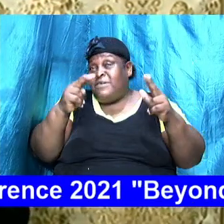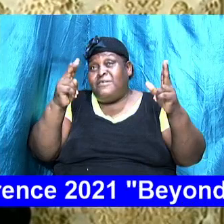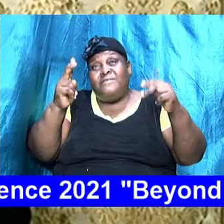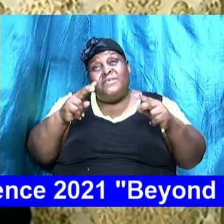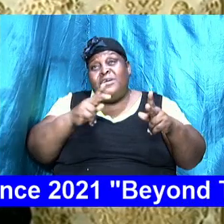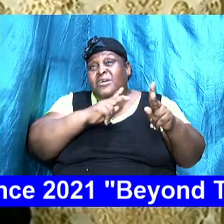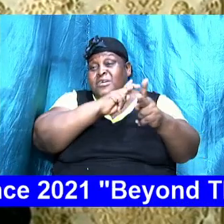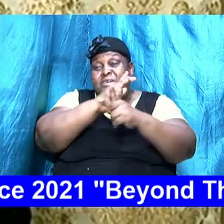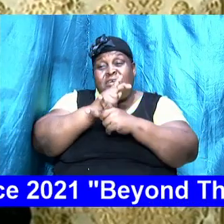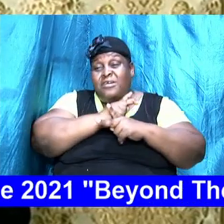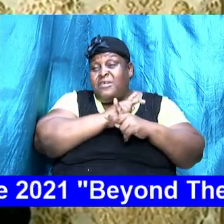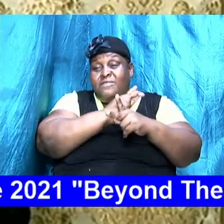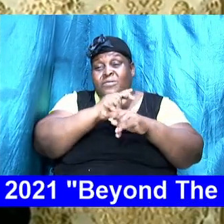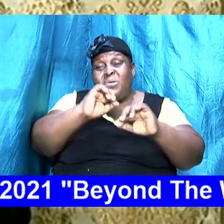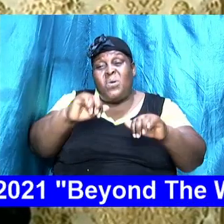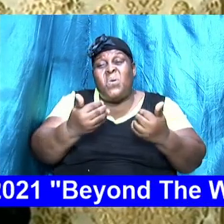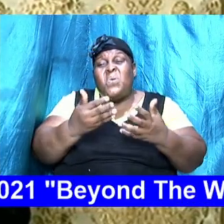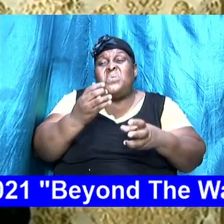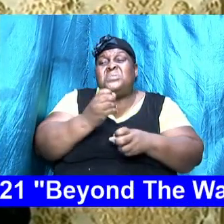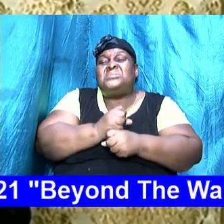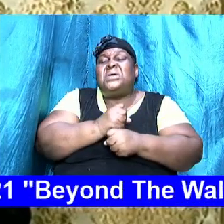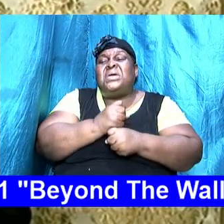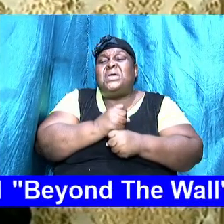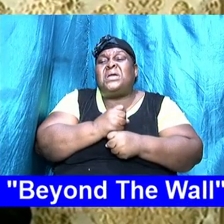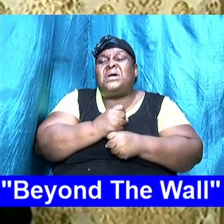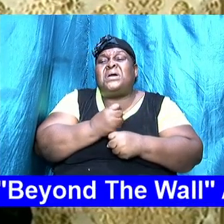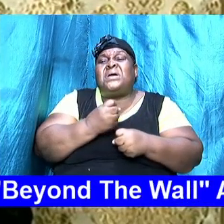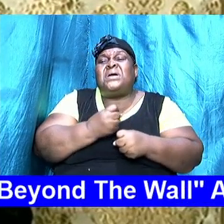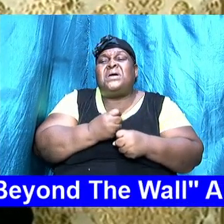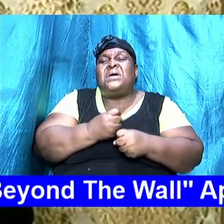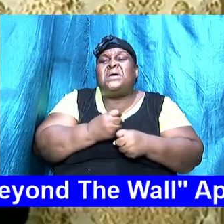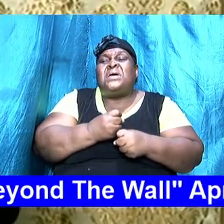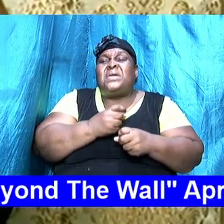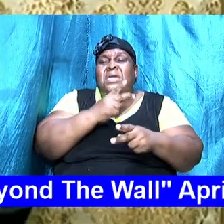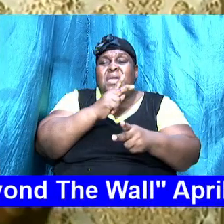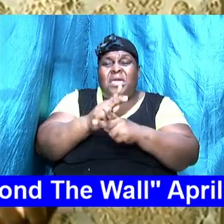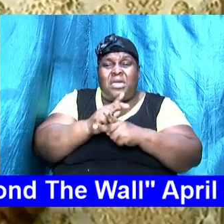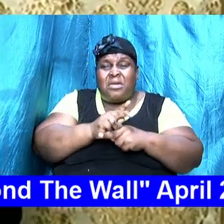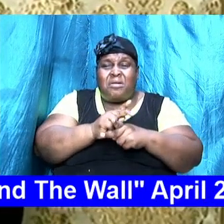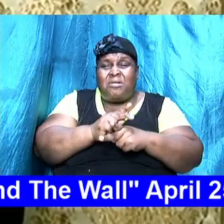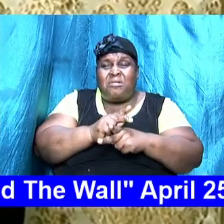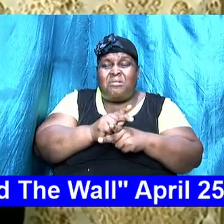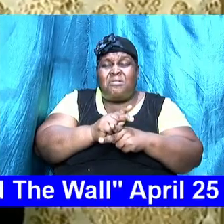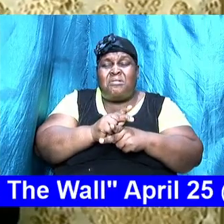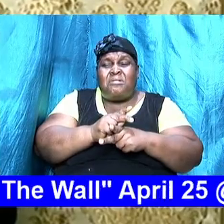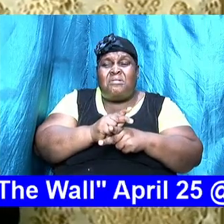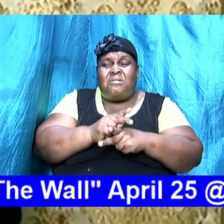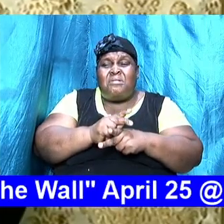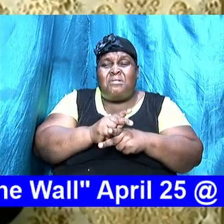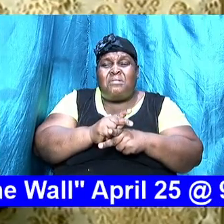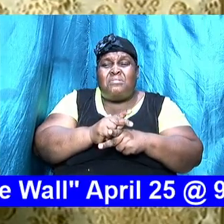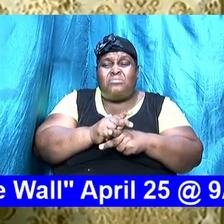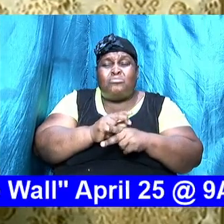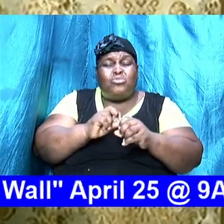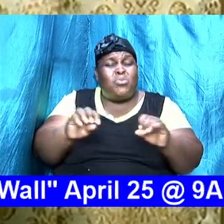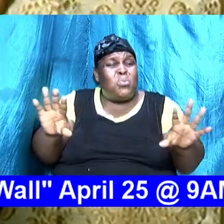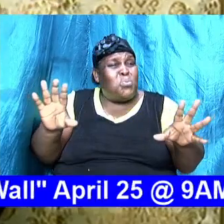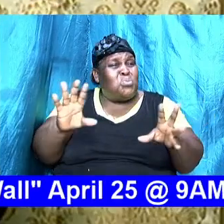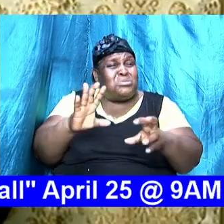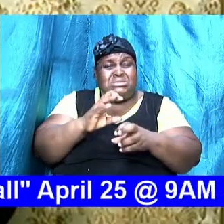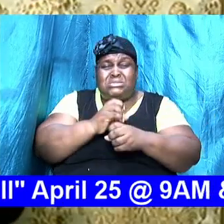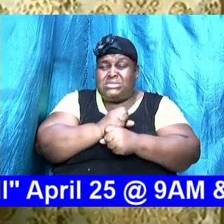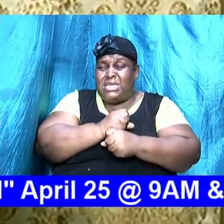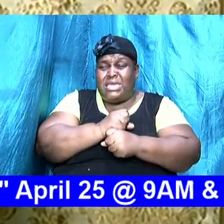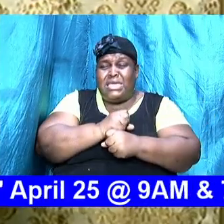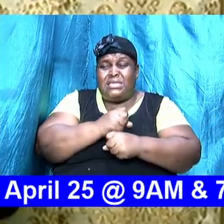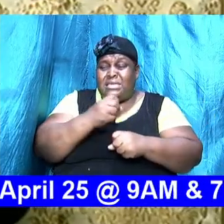we treat with the things that God has placed in our keep and in our care. We need to be careful how we treat with the